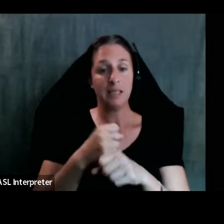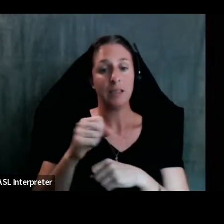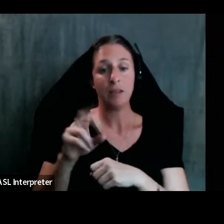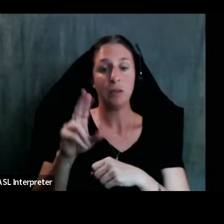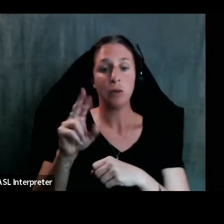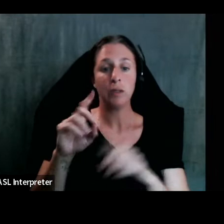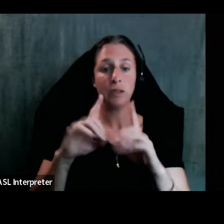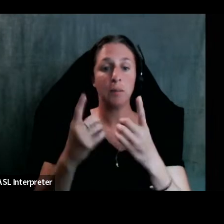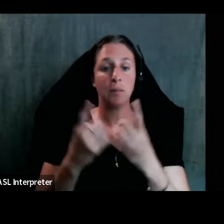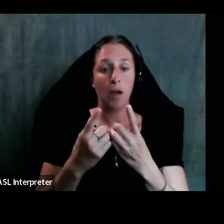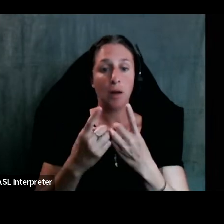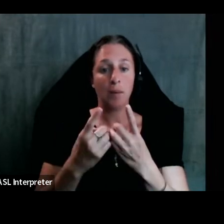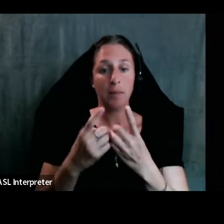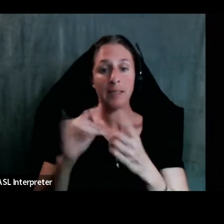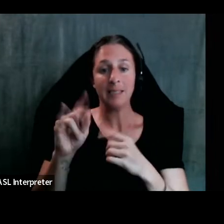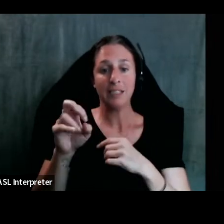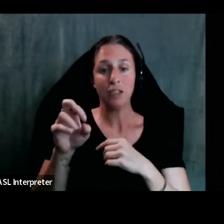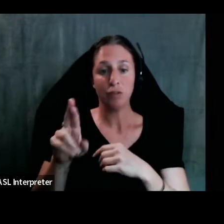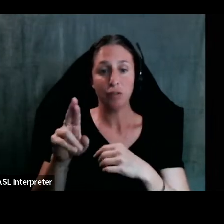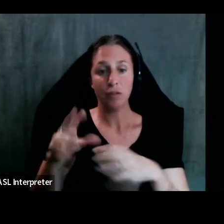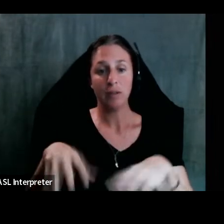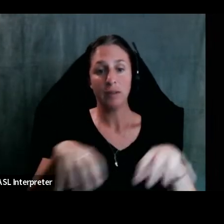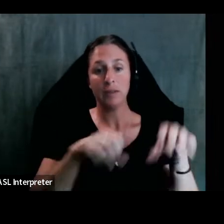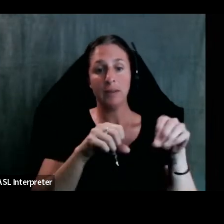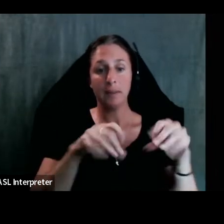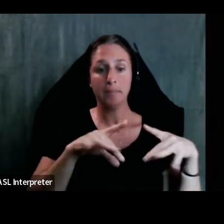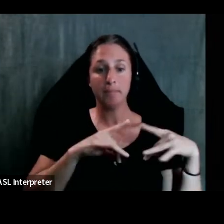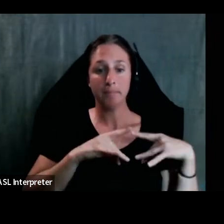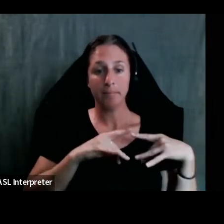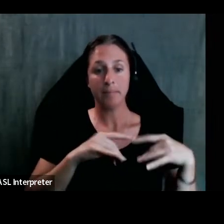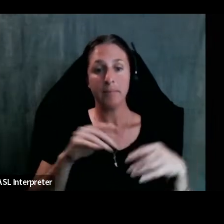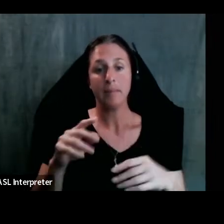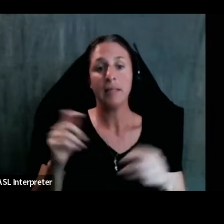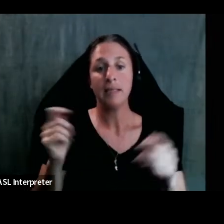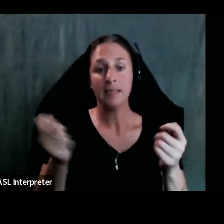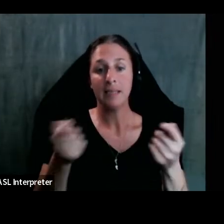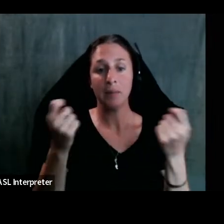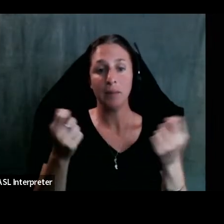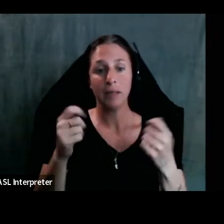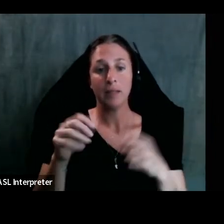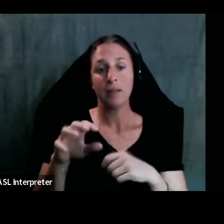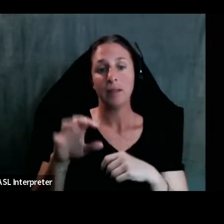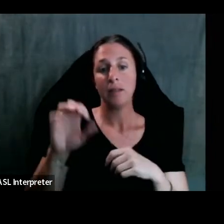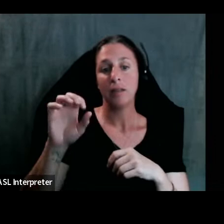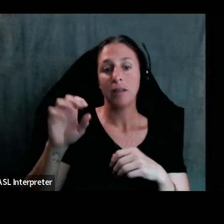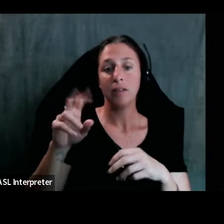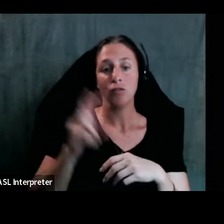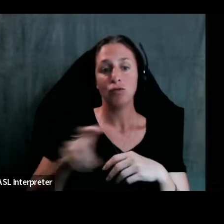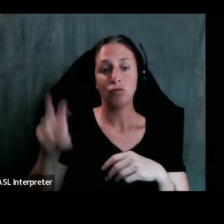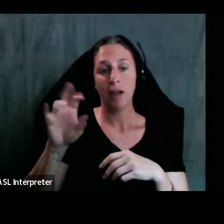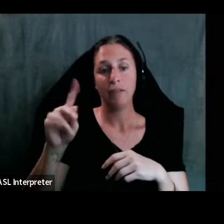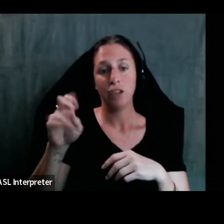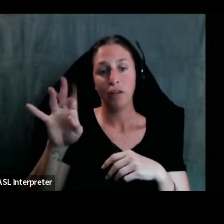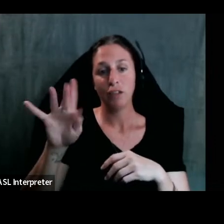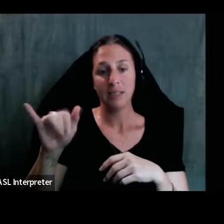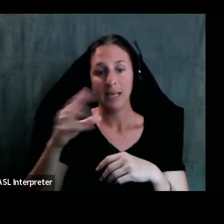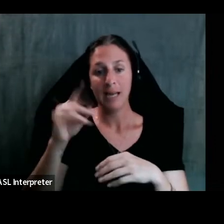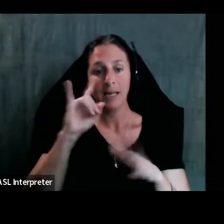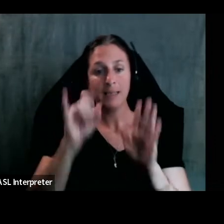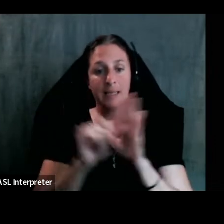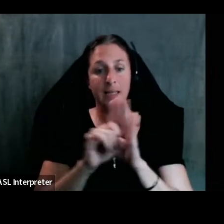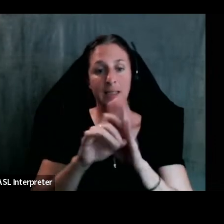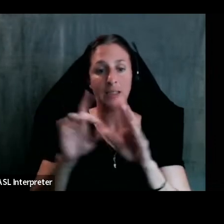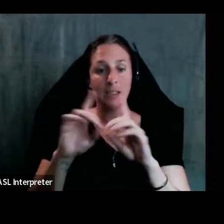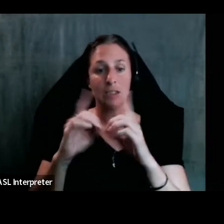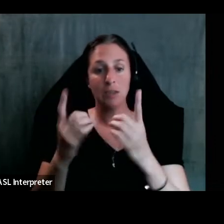Interior has adopted the theme celebrating tribal sovereignty and identity. The Department of the Interior reminds us that